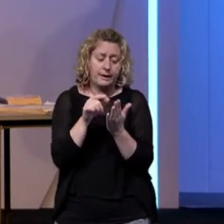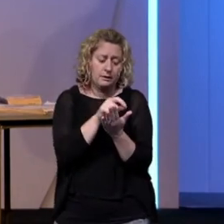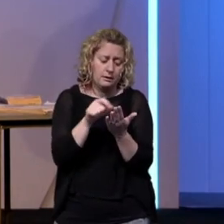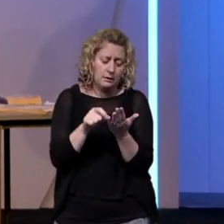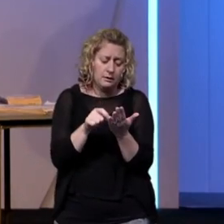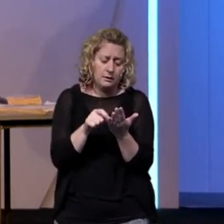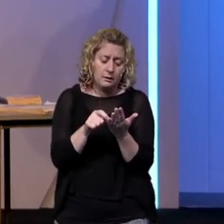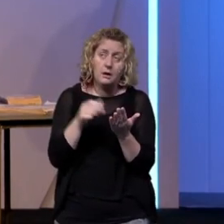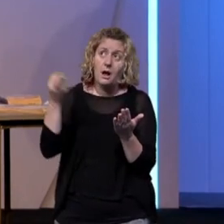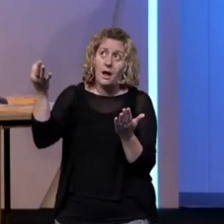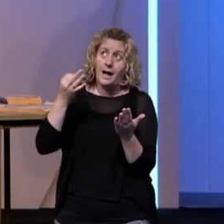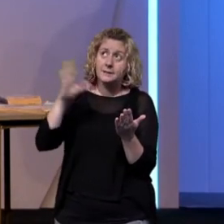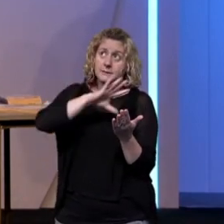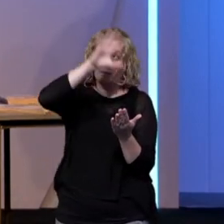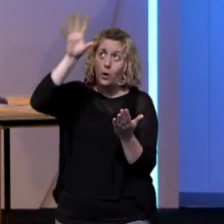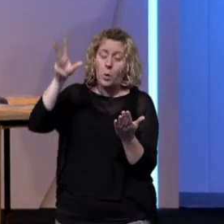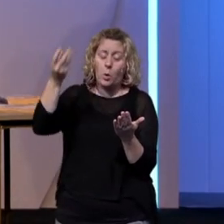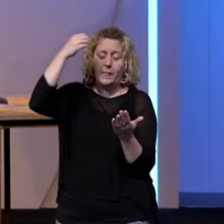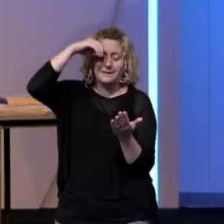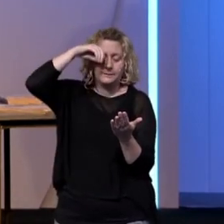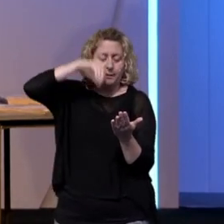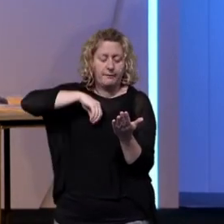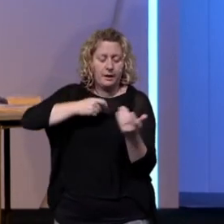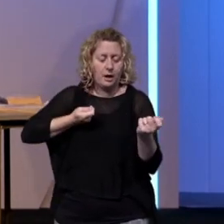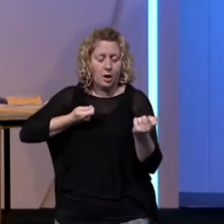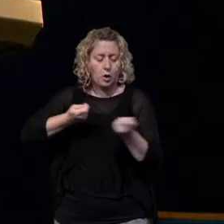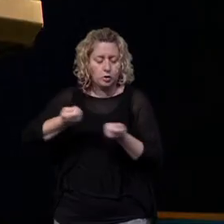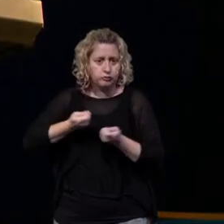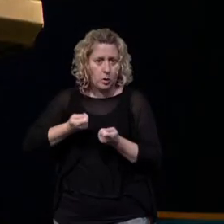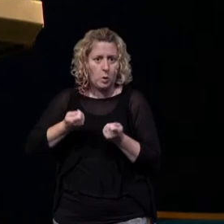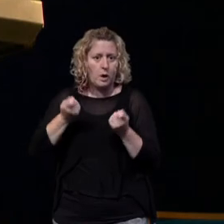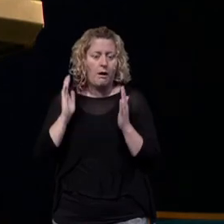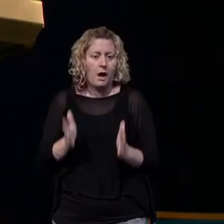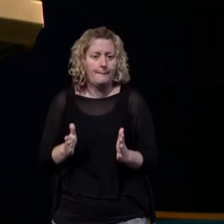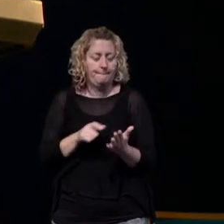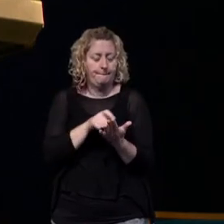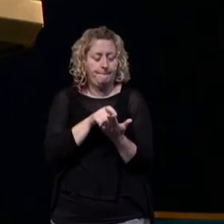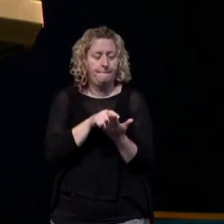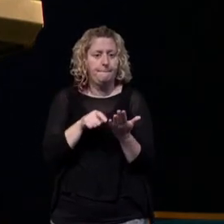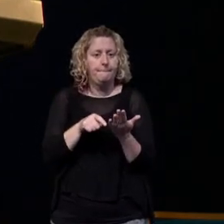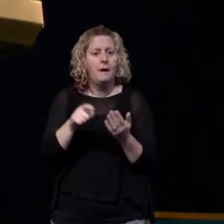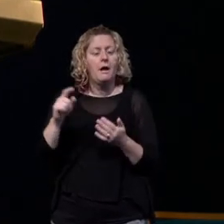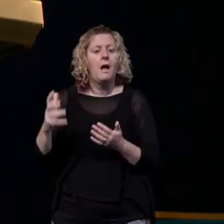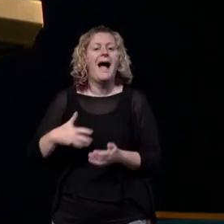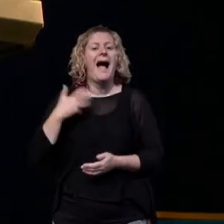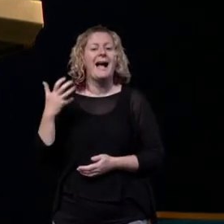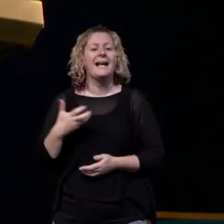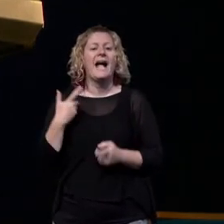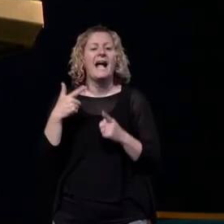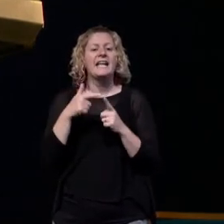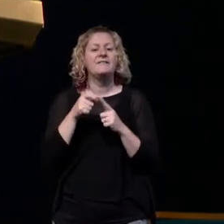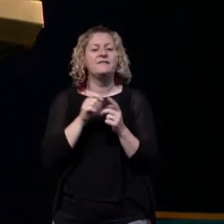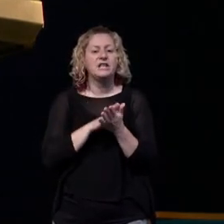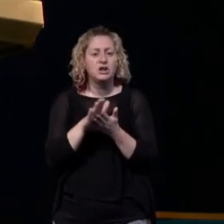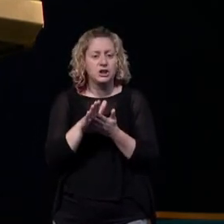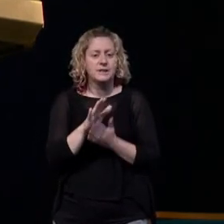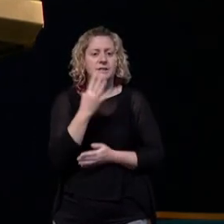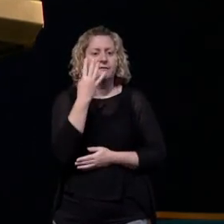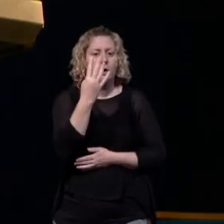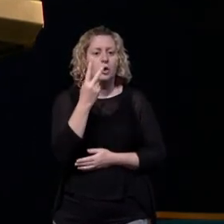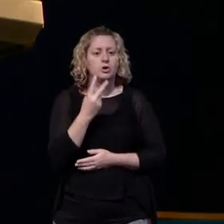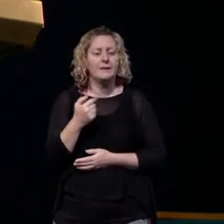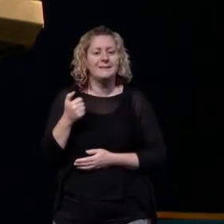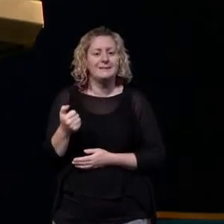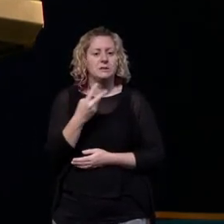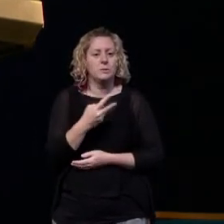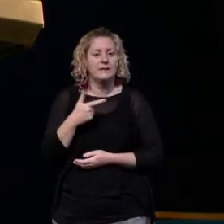bear so that I will be self-controlled in that area today. So these are the anger verses. Ephesians 4, 26, 27. In your anger, don't